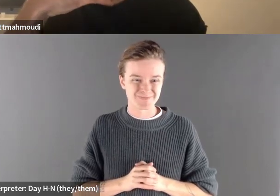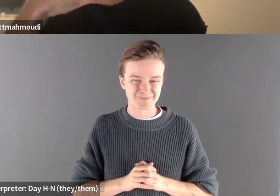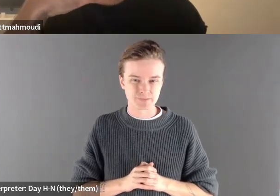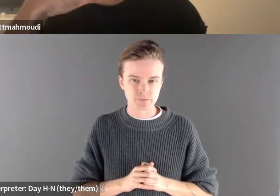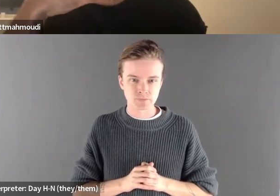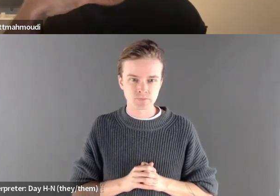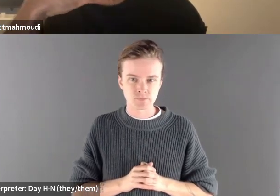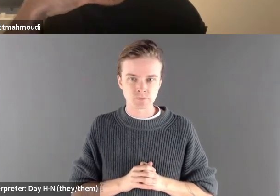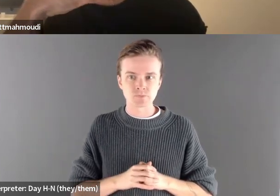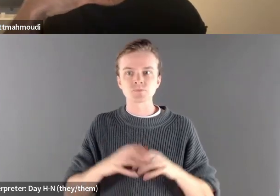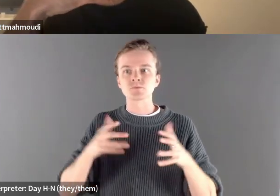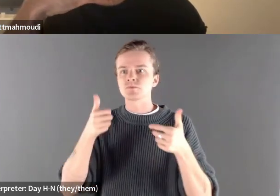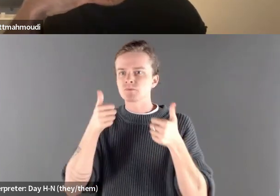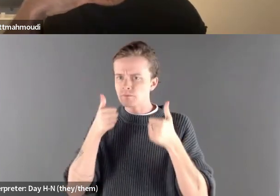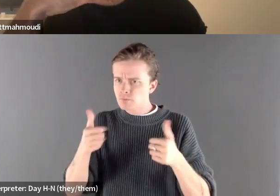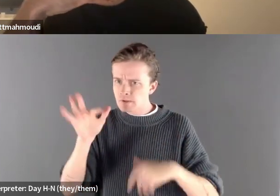but also,